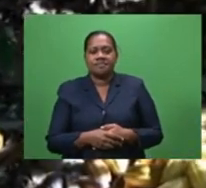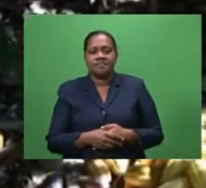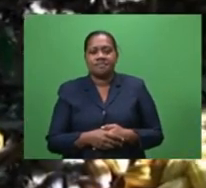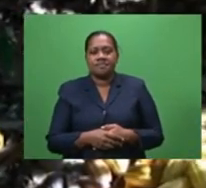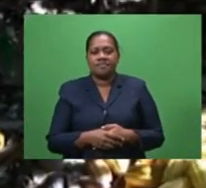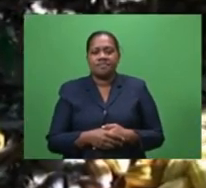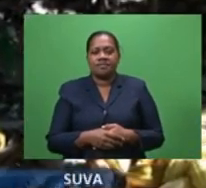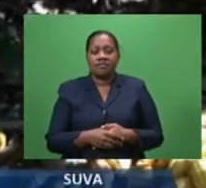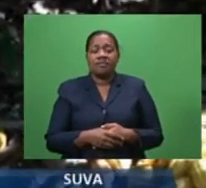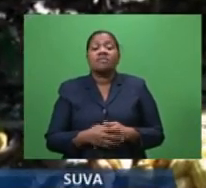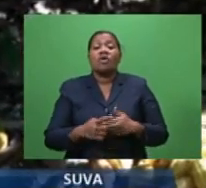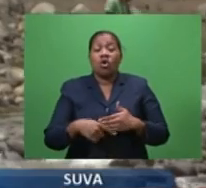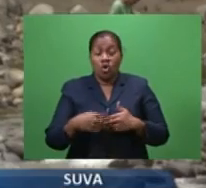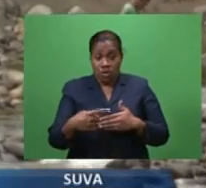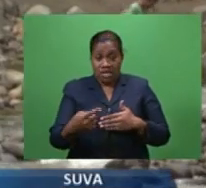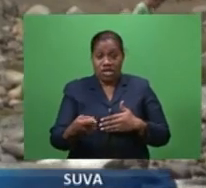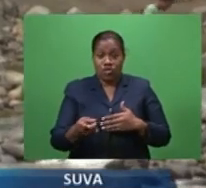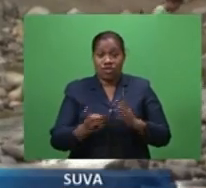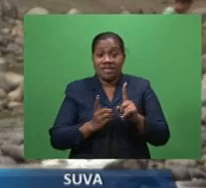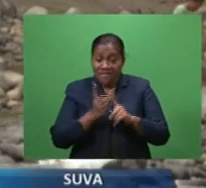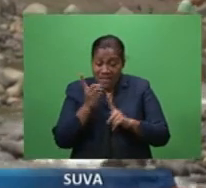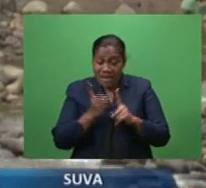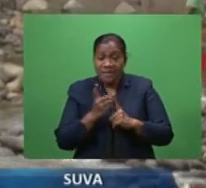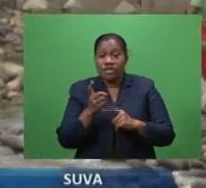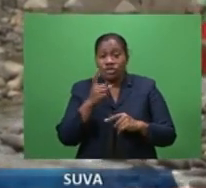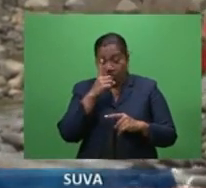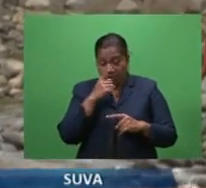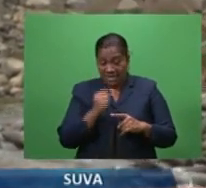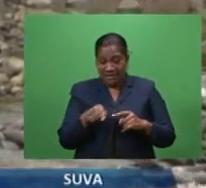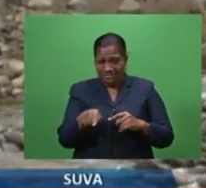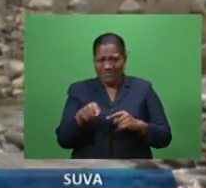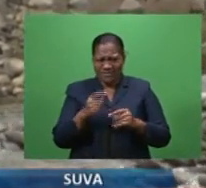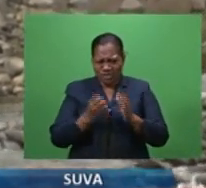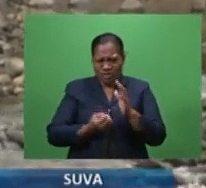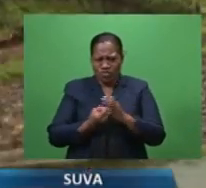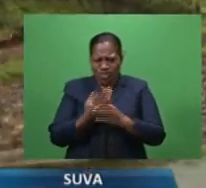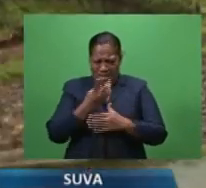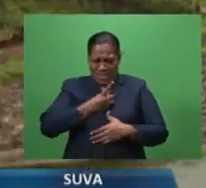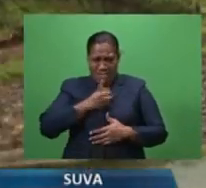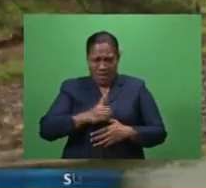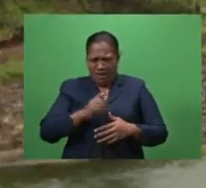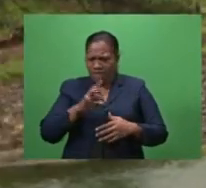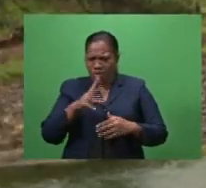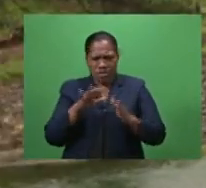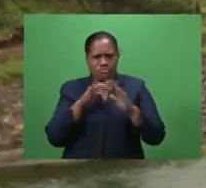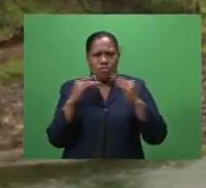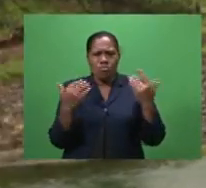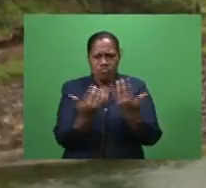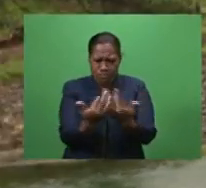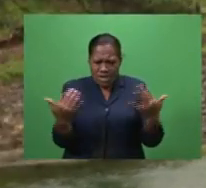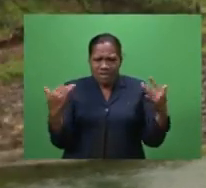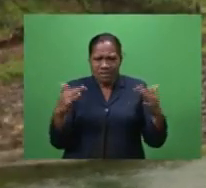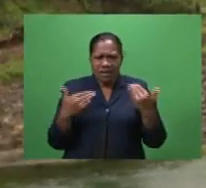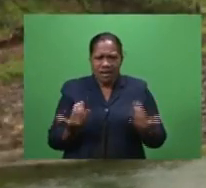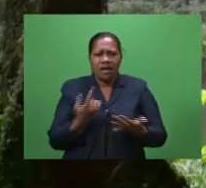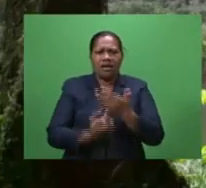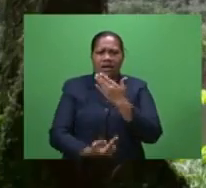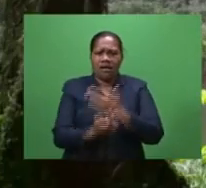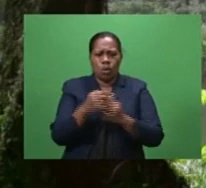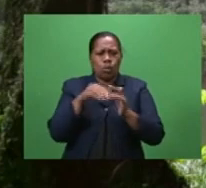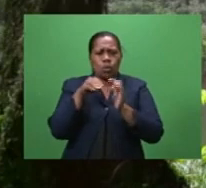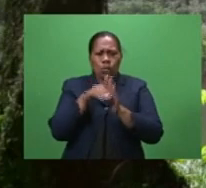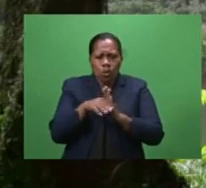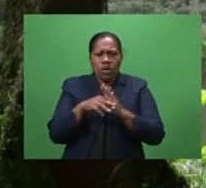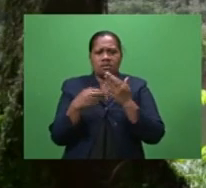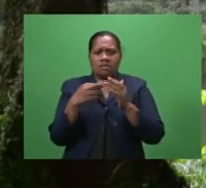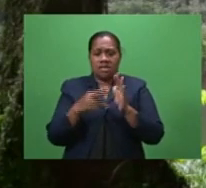The continuous developments to meet the growing demands of the current population has resulted in a huge decline in natural resources,